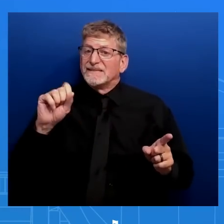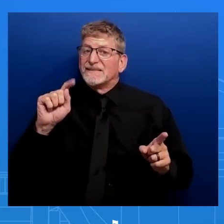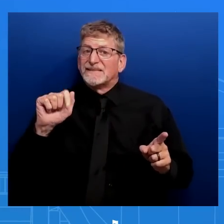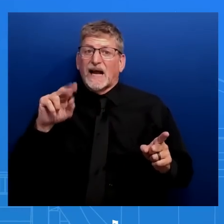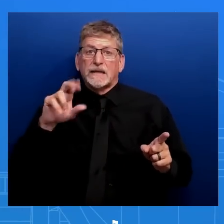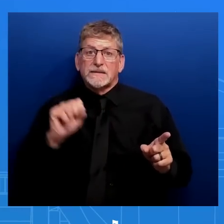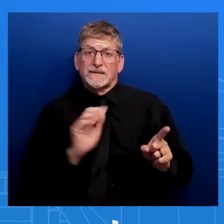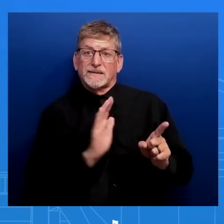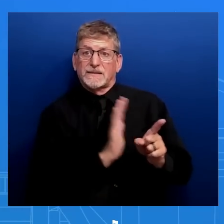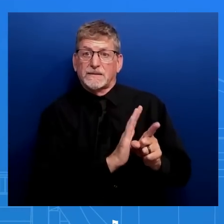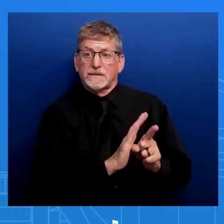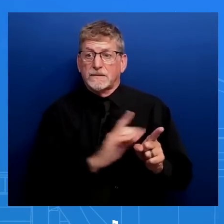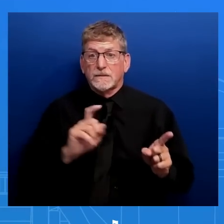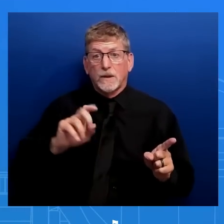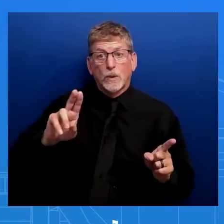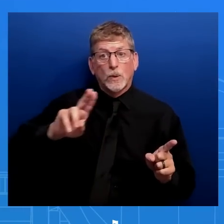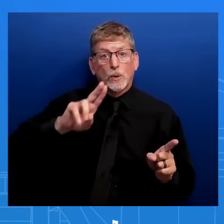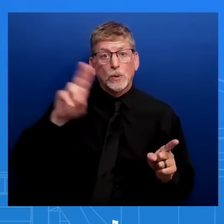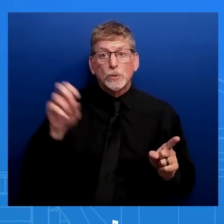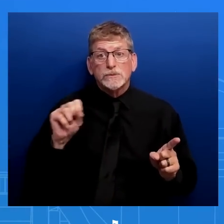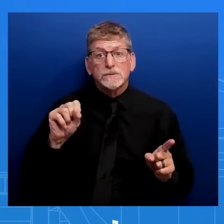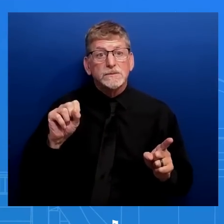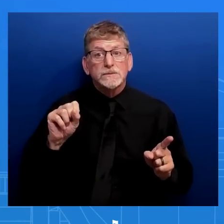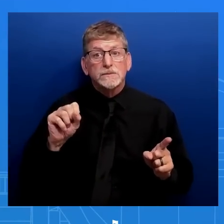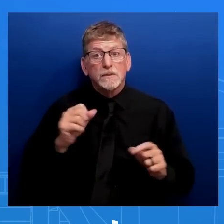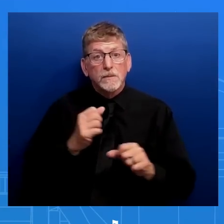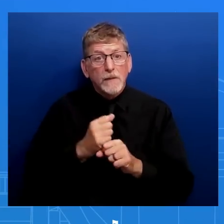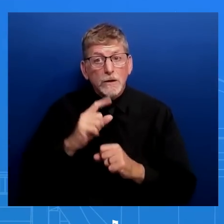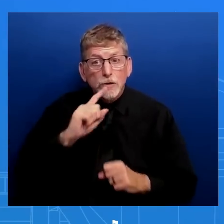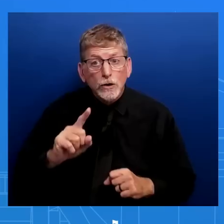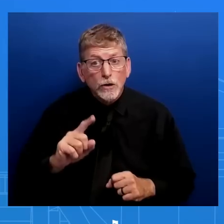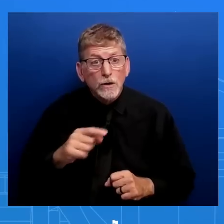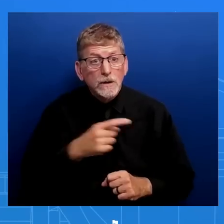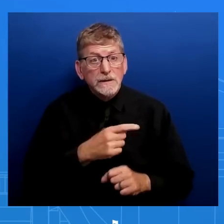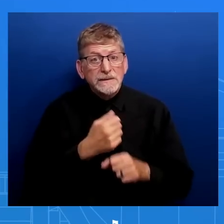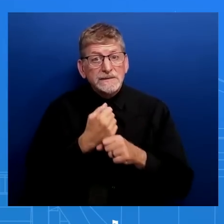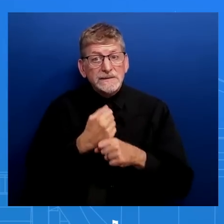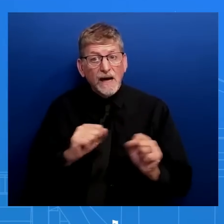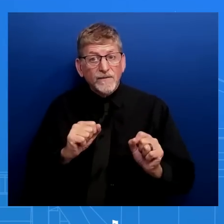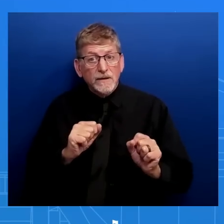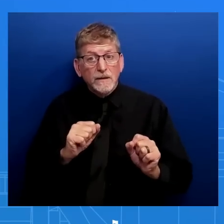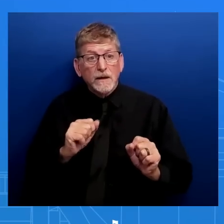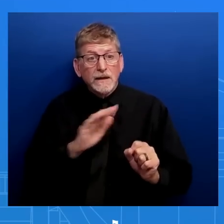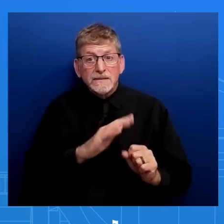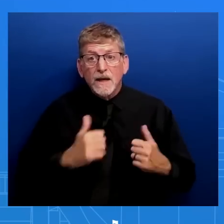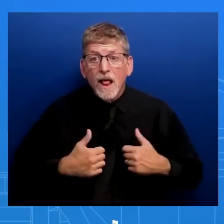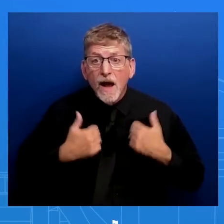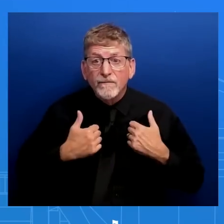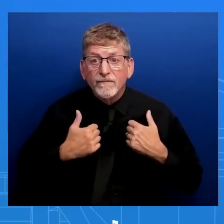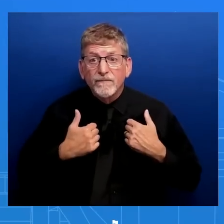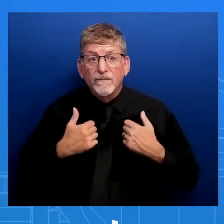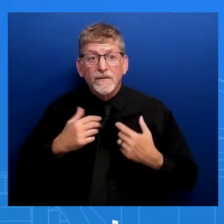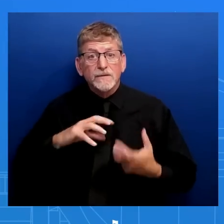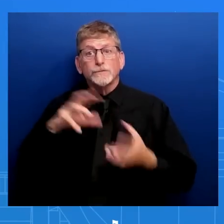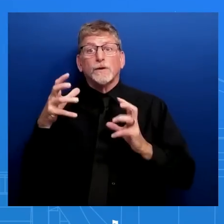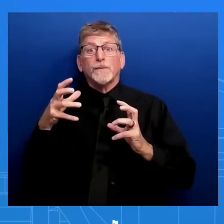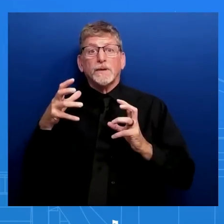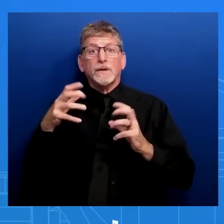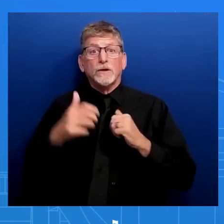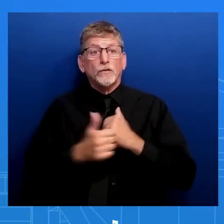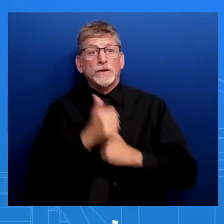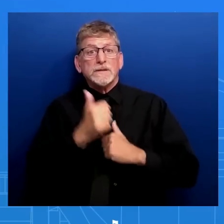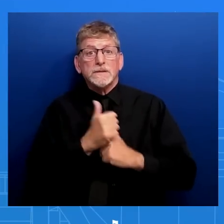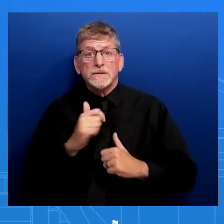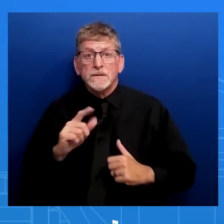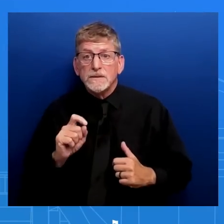part of this deal, or is there a belief that his life could be in jeopardy? We don't know the parameters of this deal. We weren't a party to it. I'd